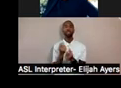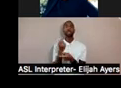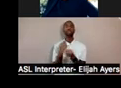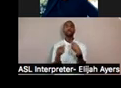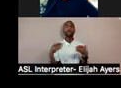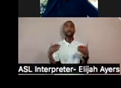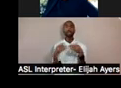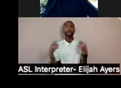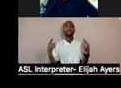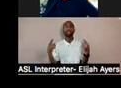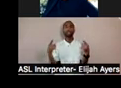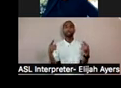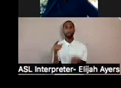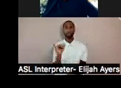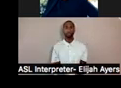dissonance?